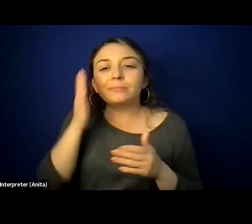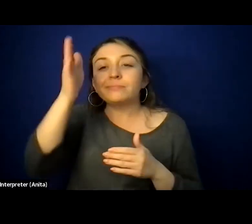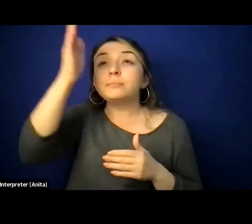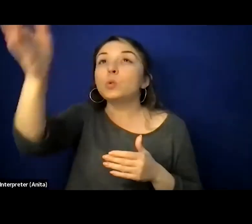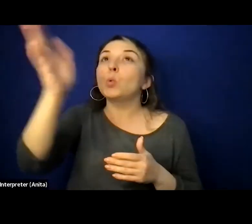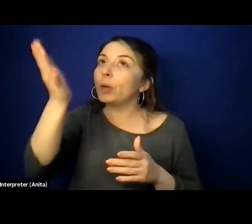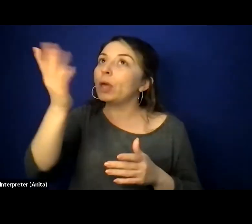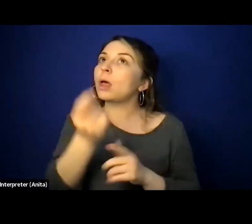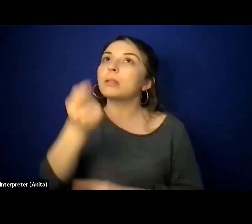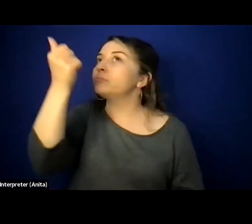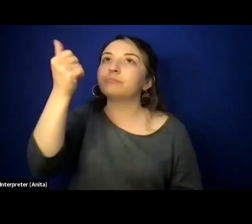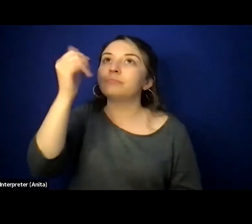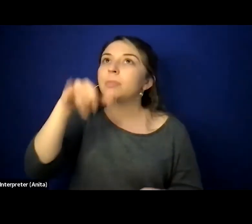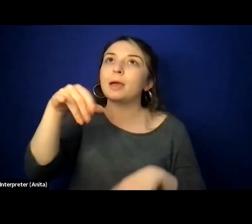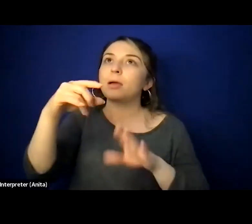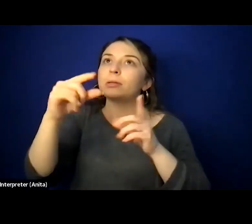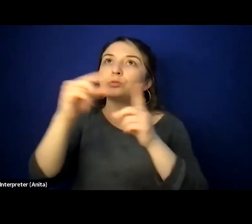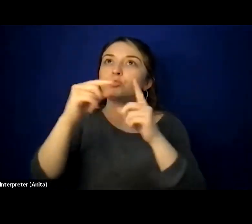altogether.